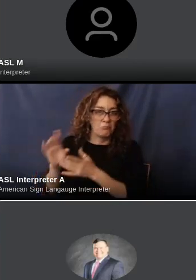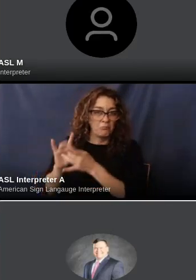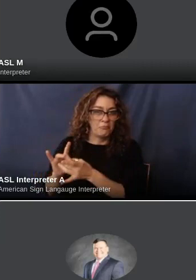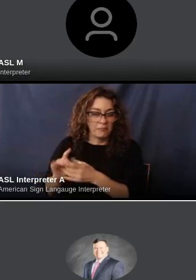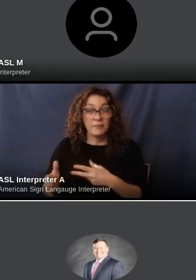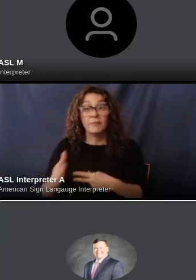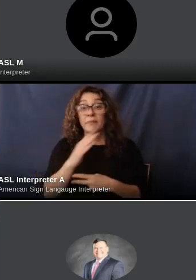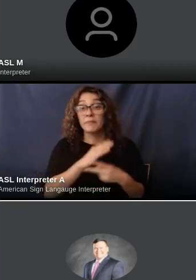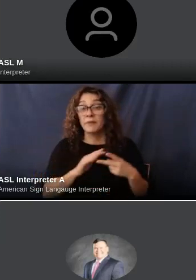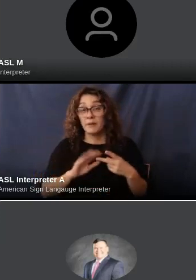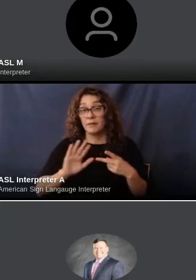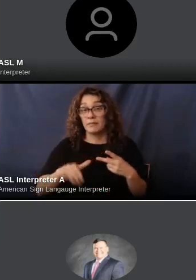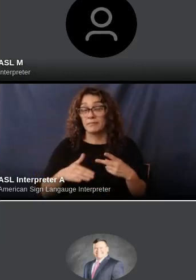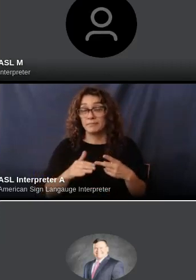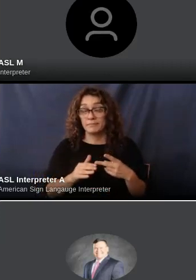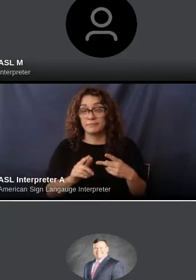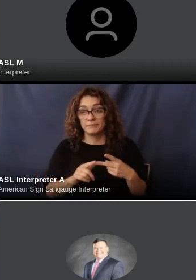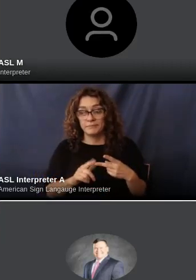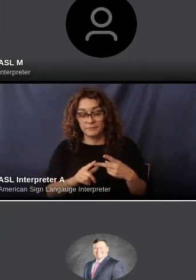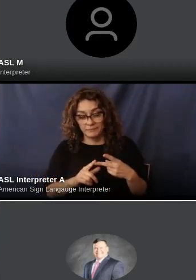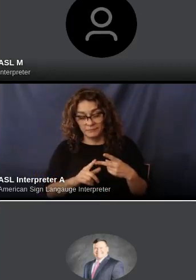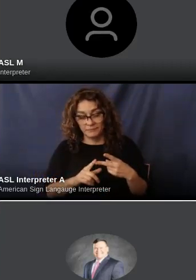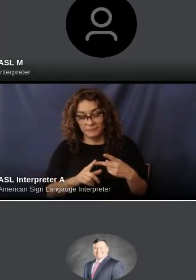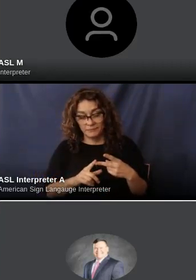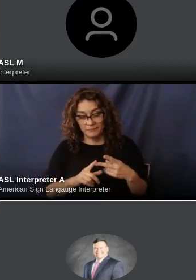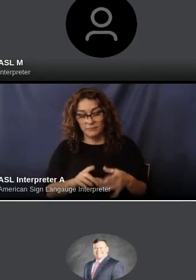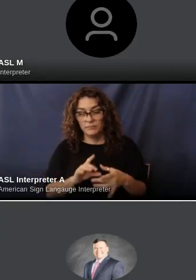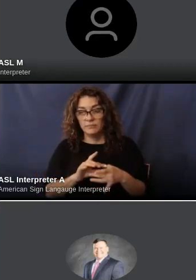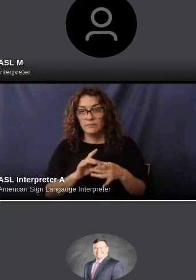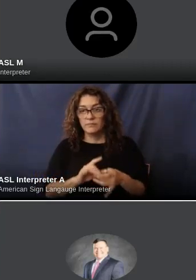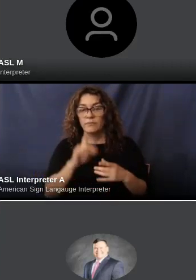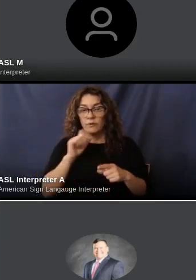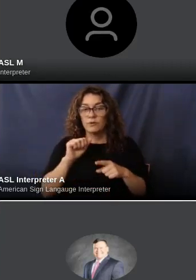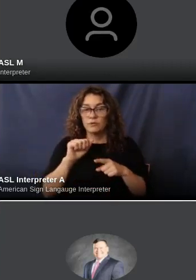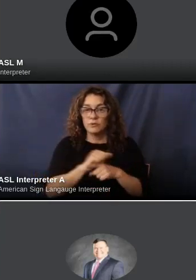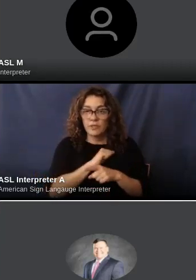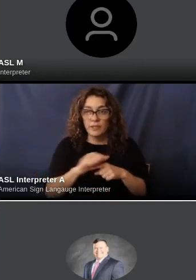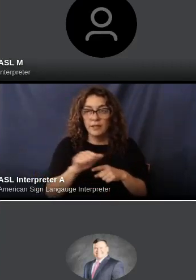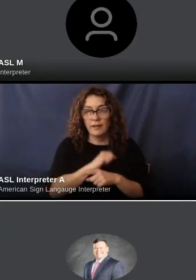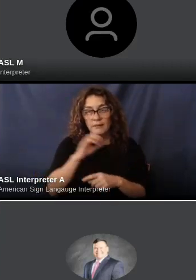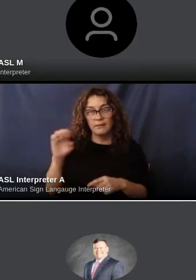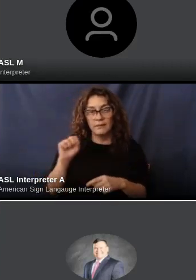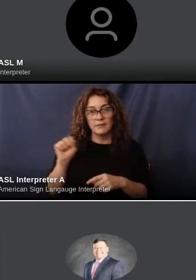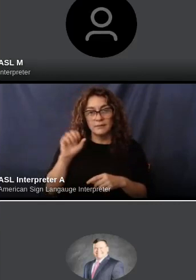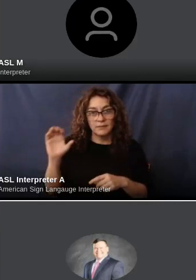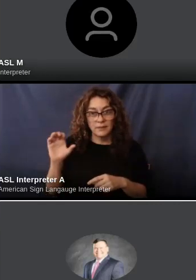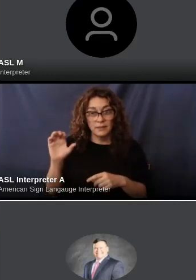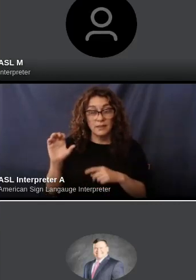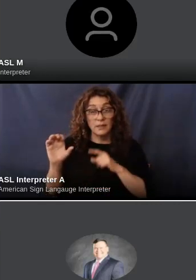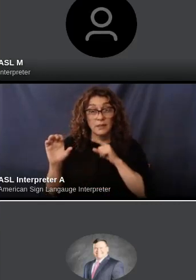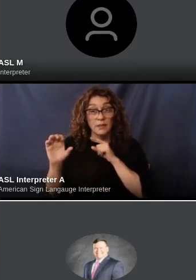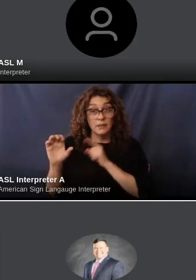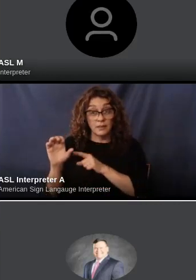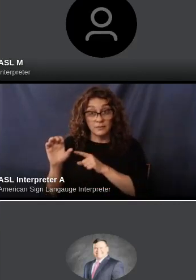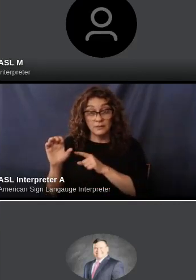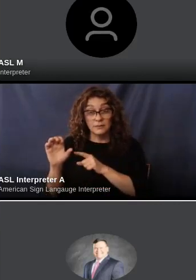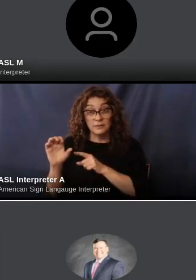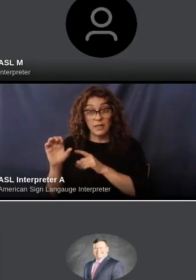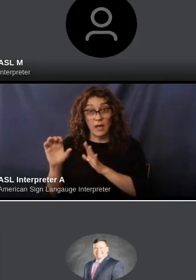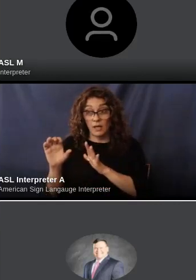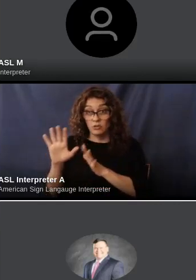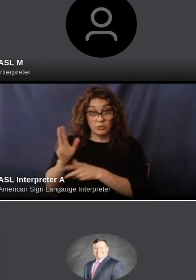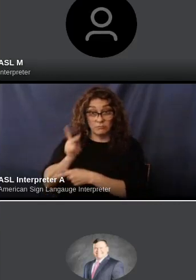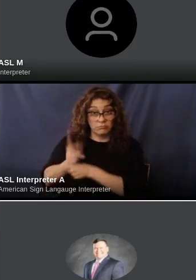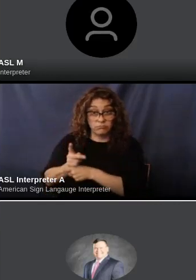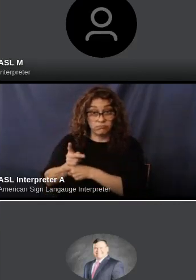The next question, regarding trainings and utilizing your ESCs, do you have to stick with your ESC or can you enroll in these